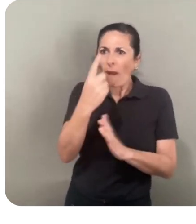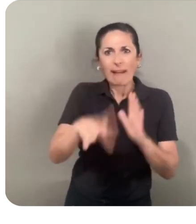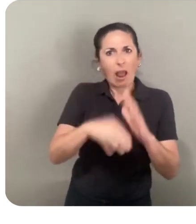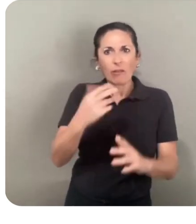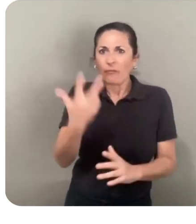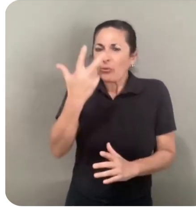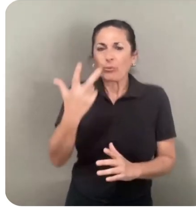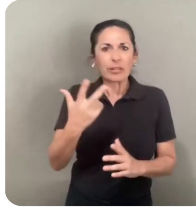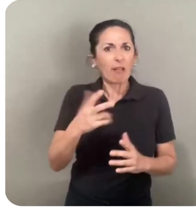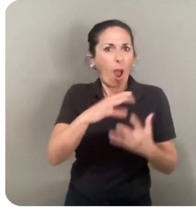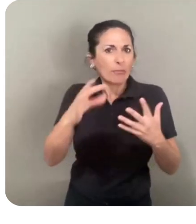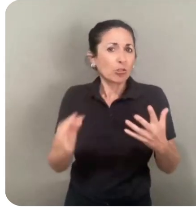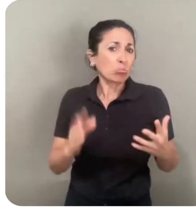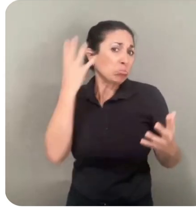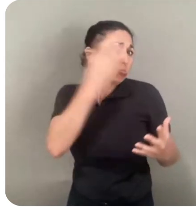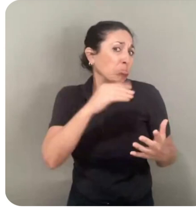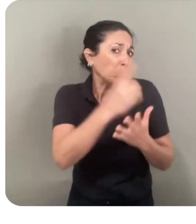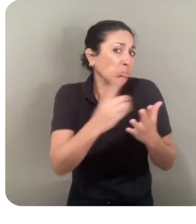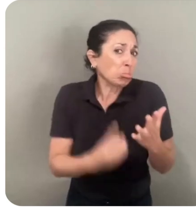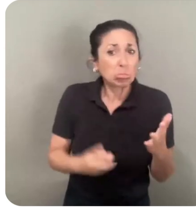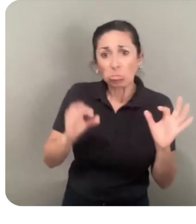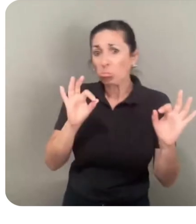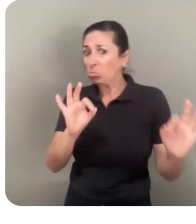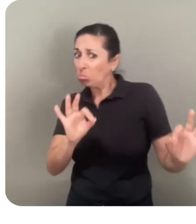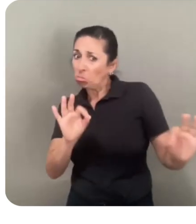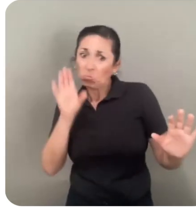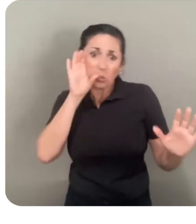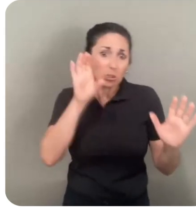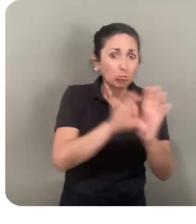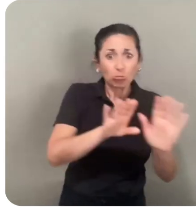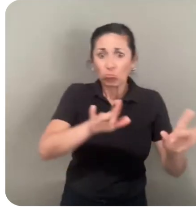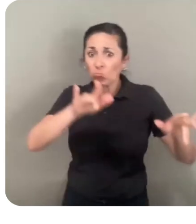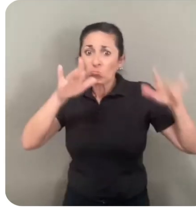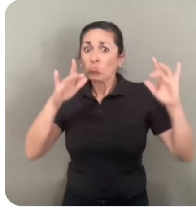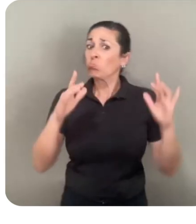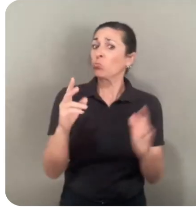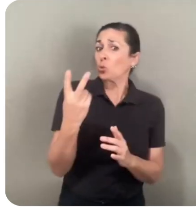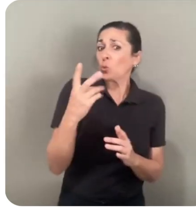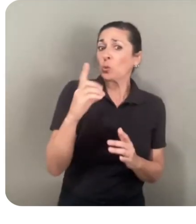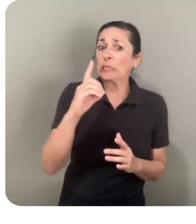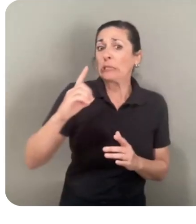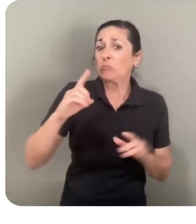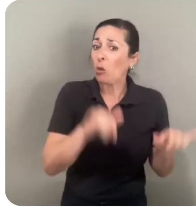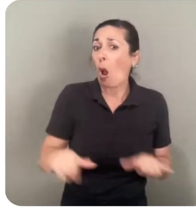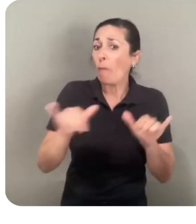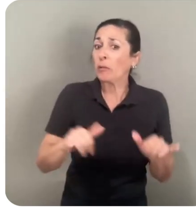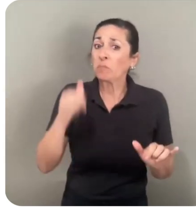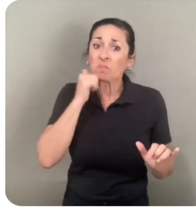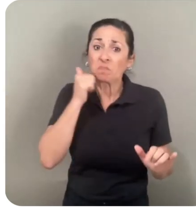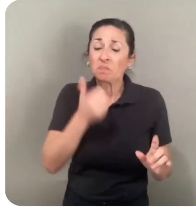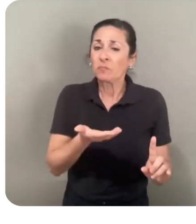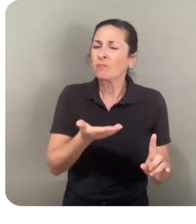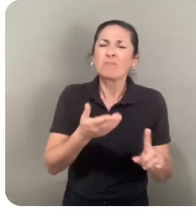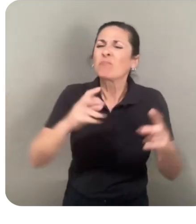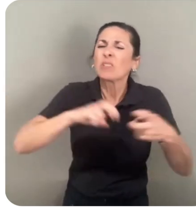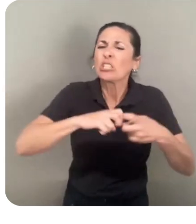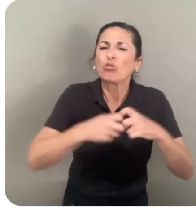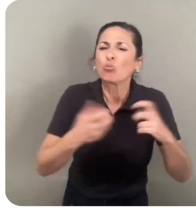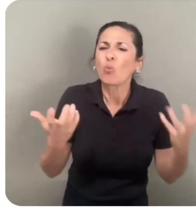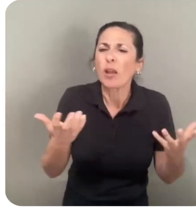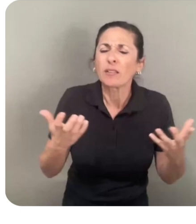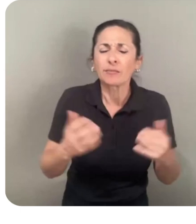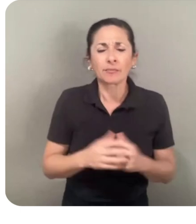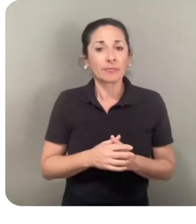and rendered, and it's a common paradigm on 2D screens. So, what was the issue?